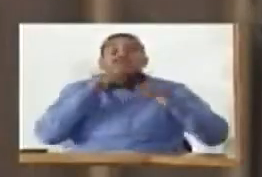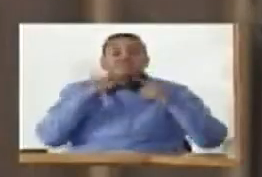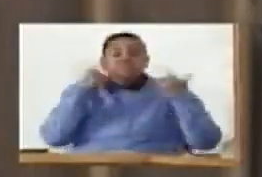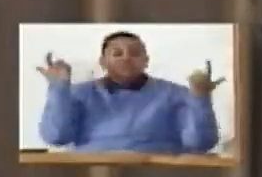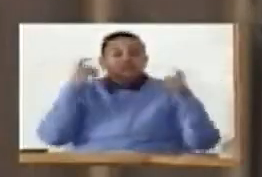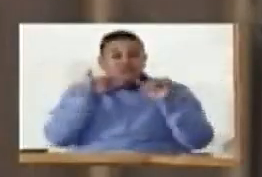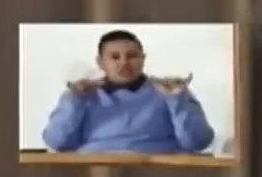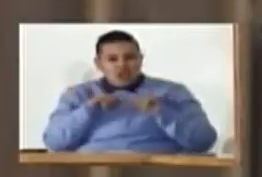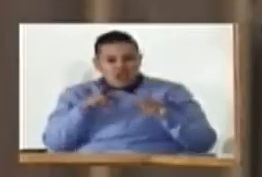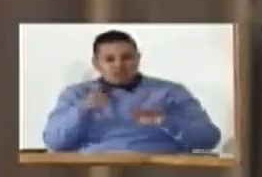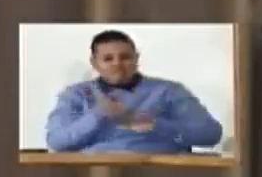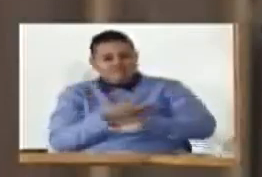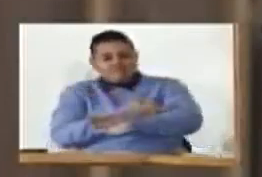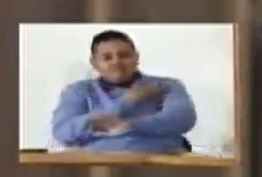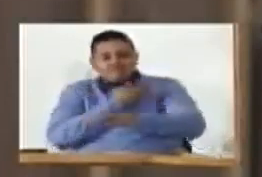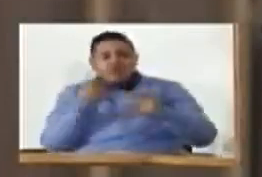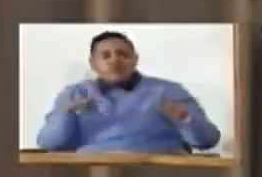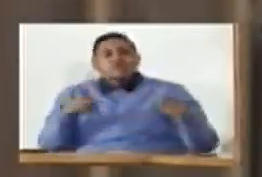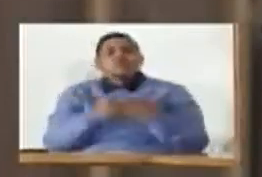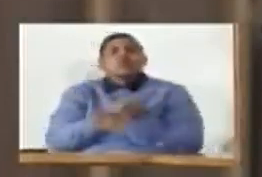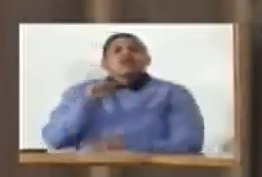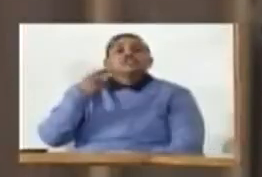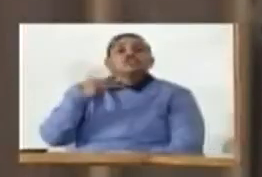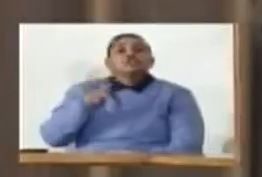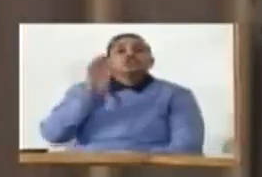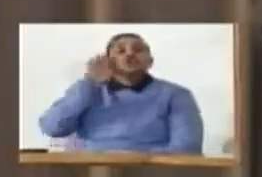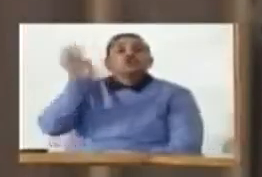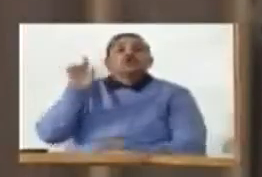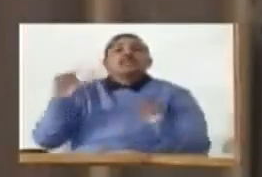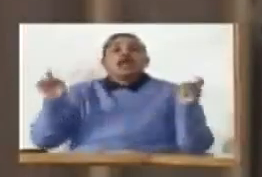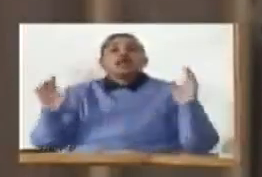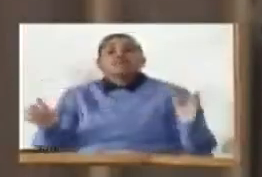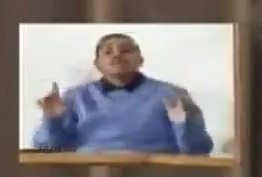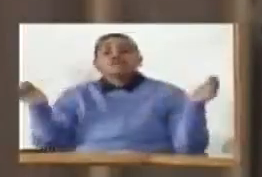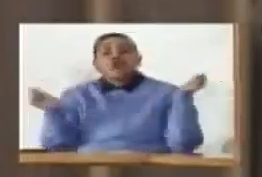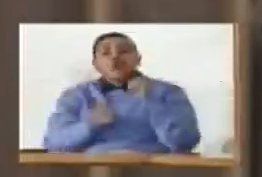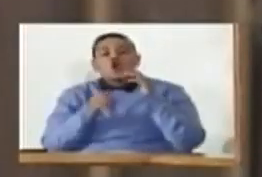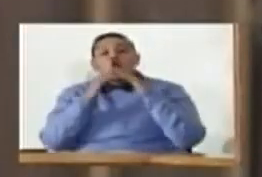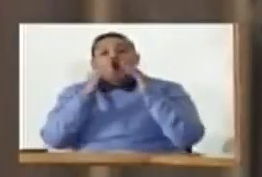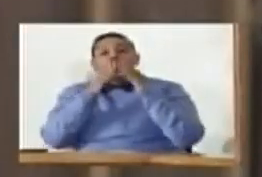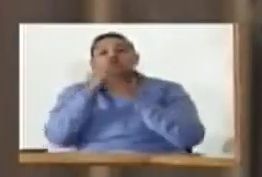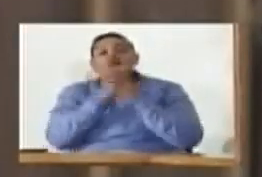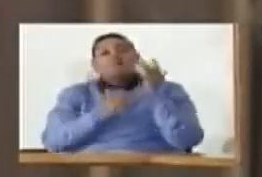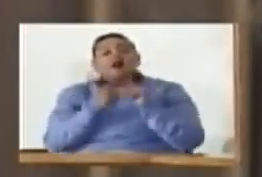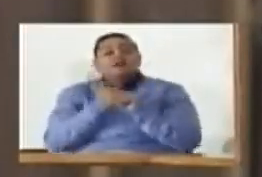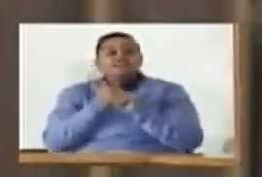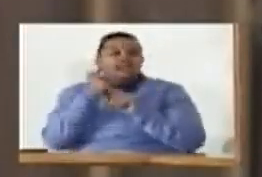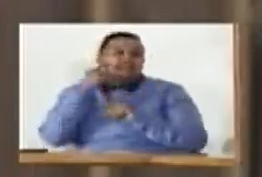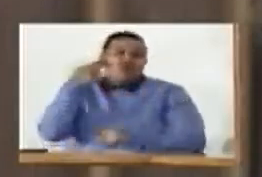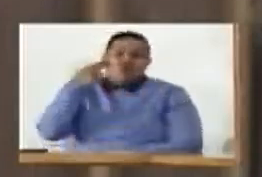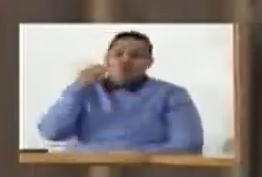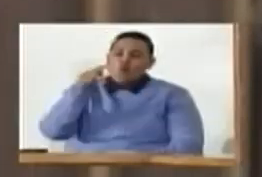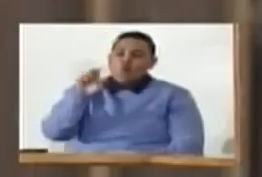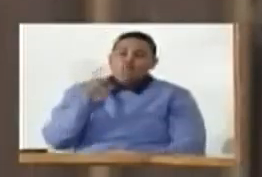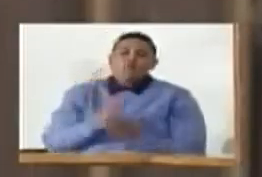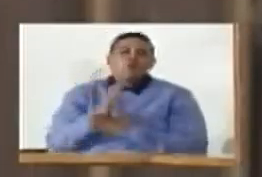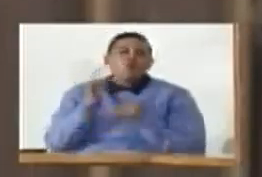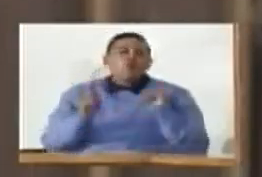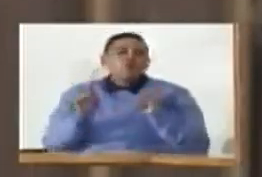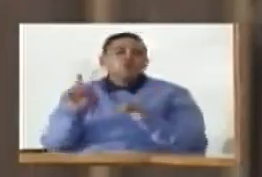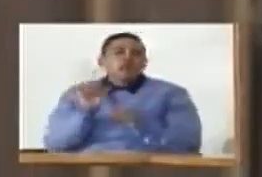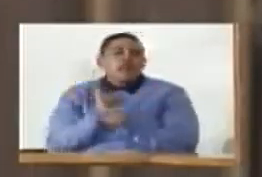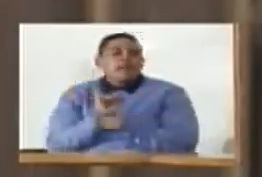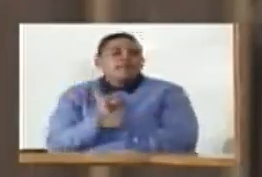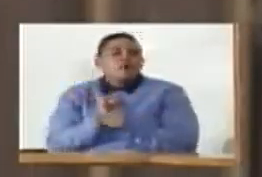yards. The new SHP will be administered under the housing component of the Hope through which